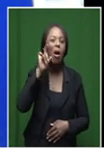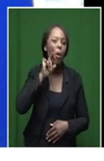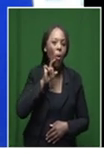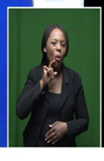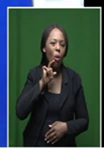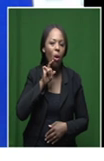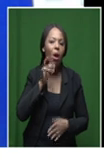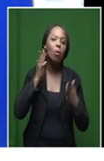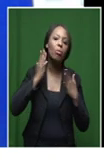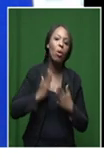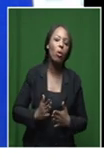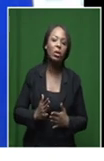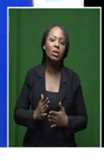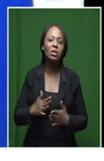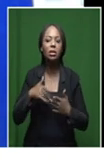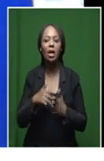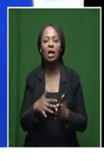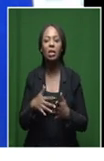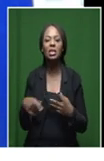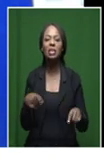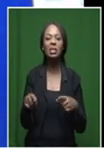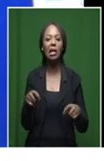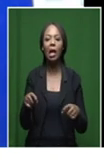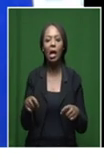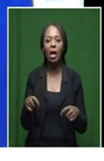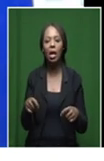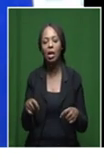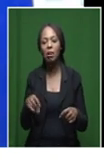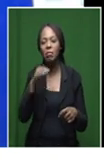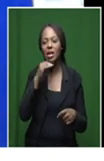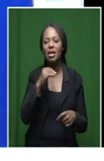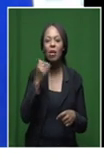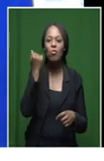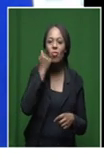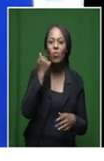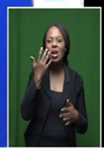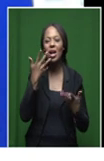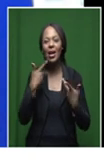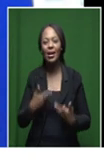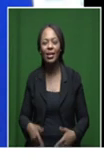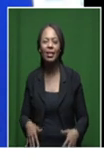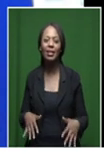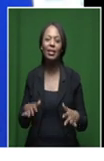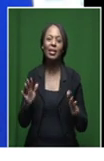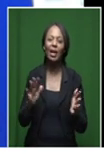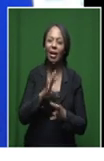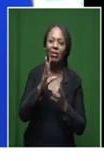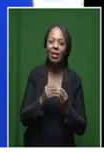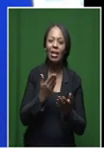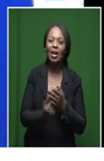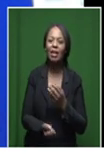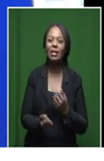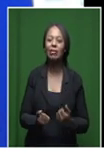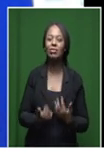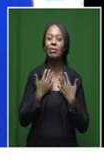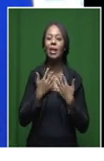body starts slowing down a little bit and your reserves become less. So you're more susceptible to a whole host of chronic diseases.